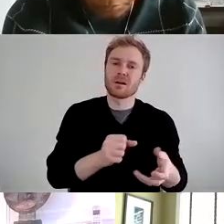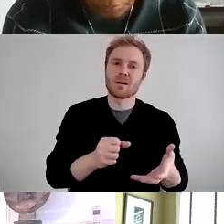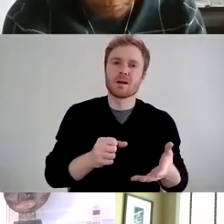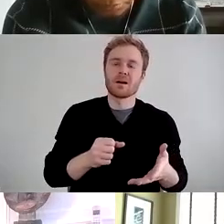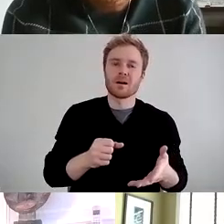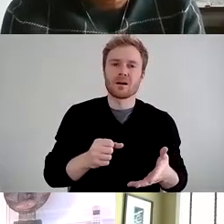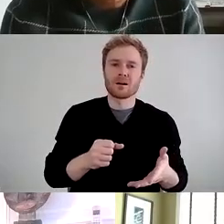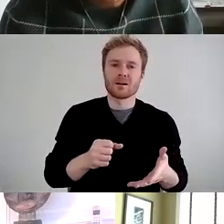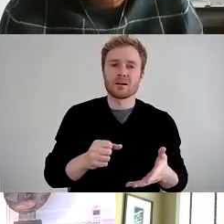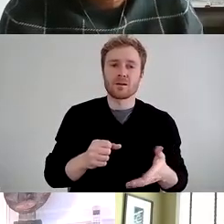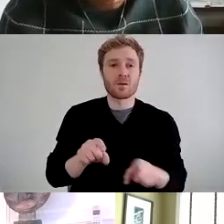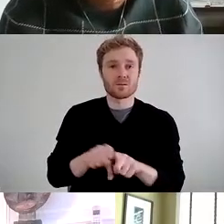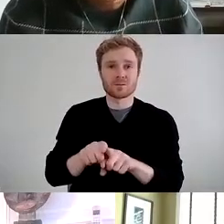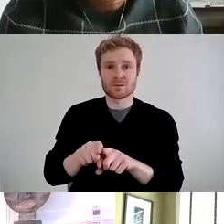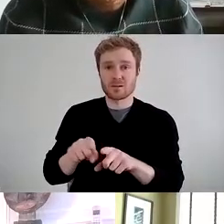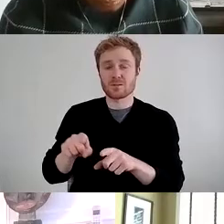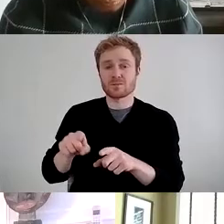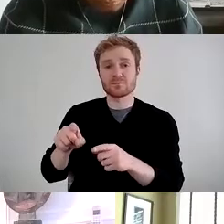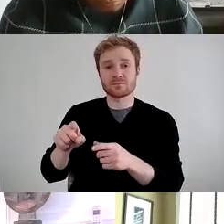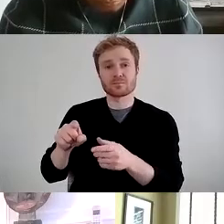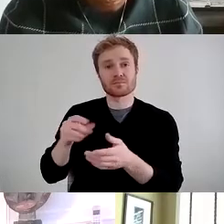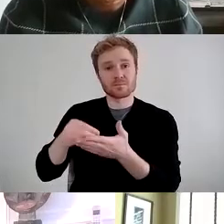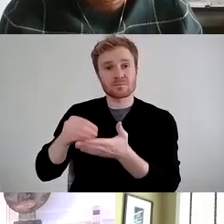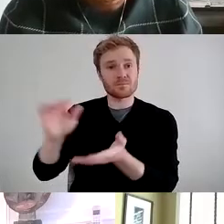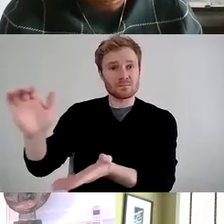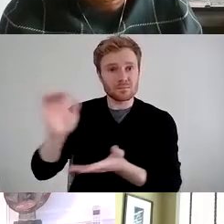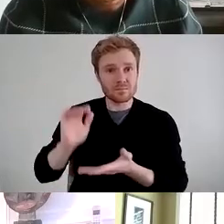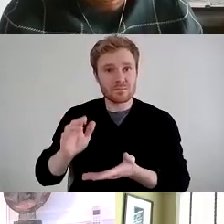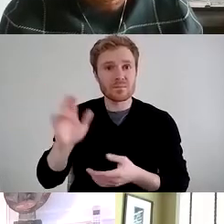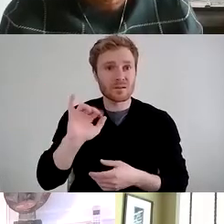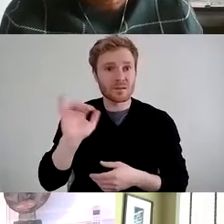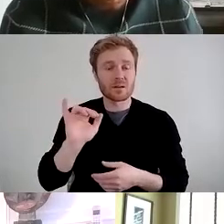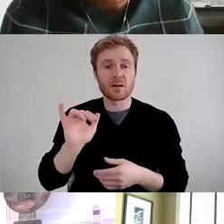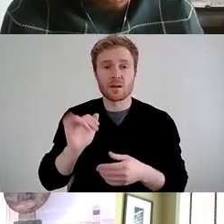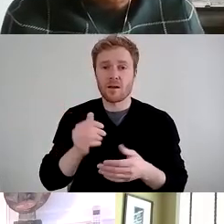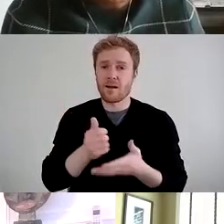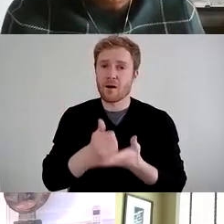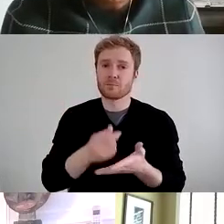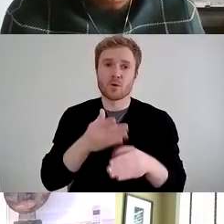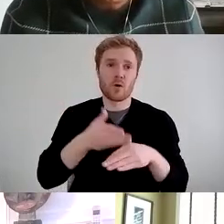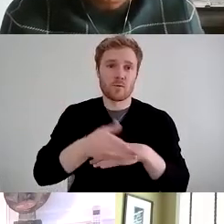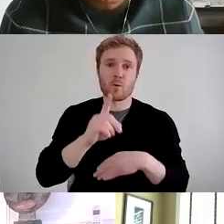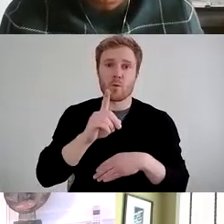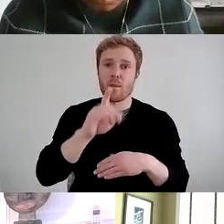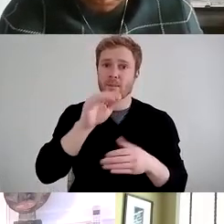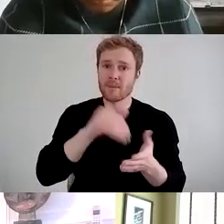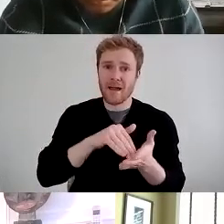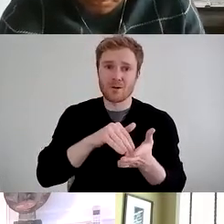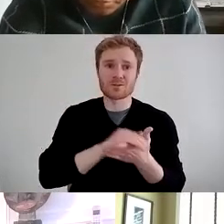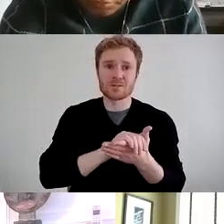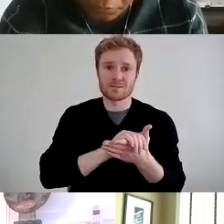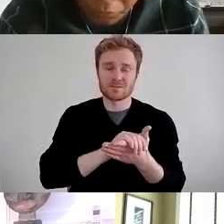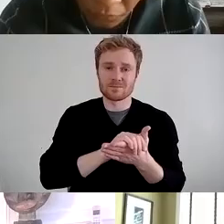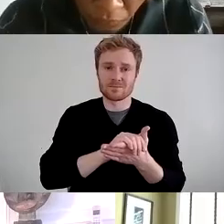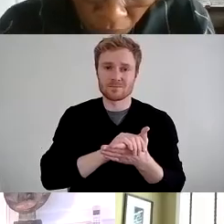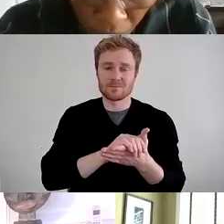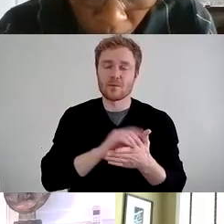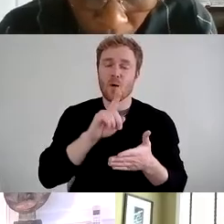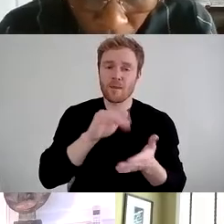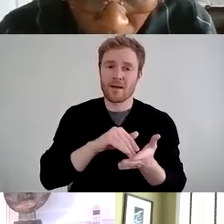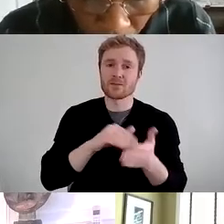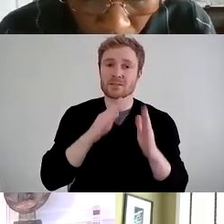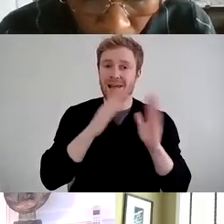detail about who all we've helped this year. But thank you, Councilwoman, for your comments. This has been a crazy year for everybody, but